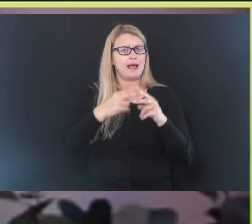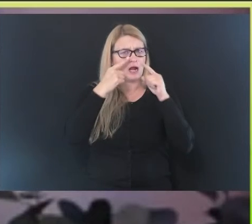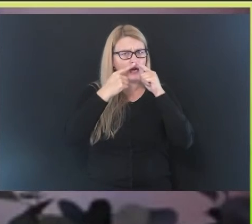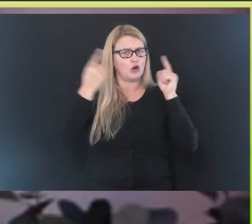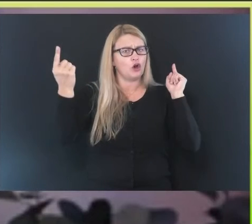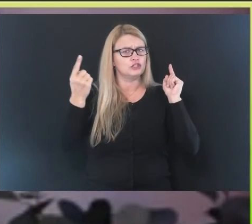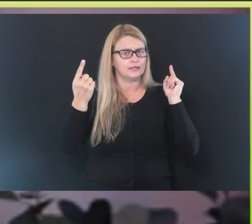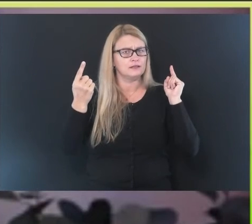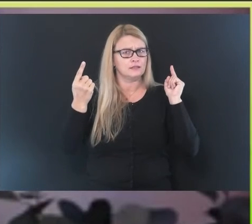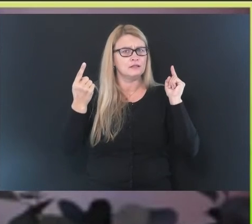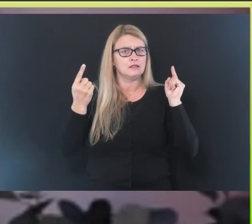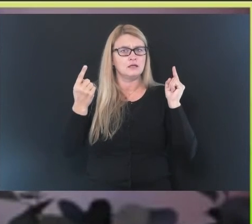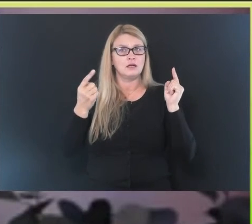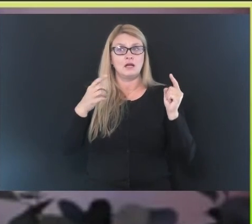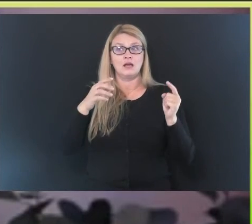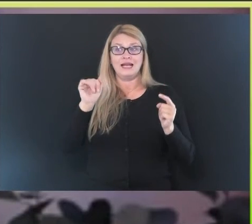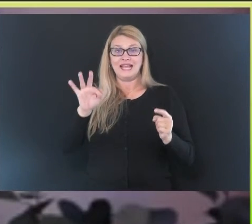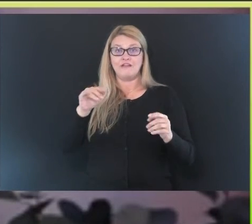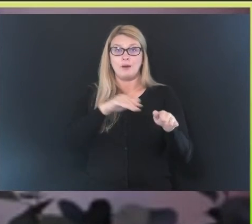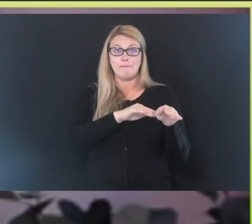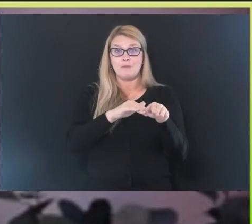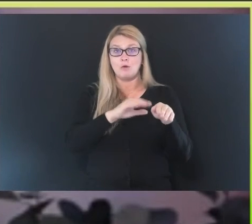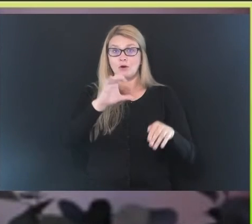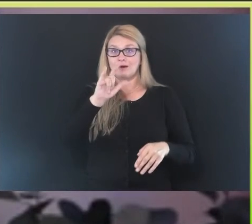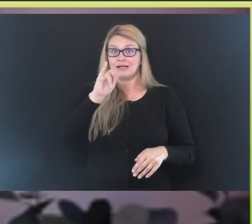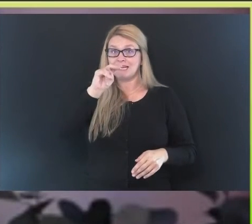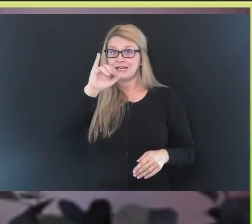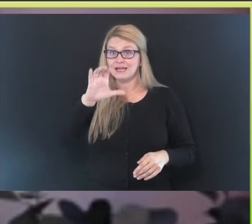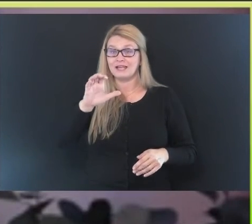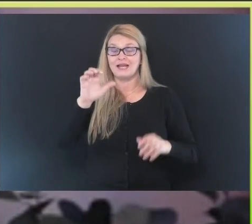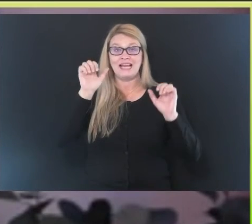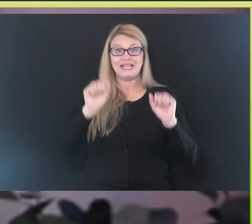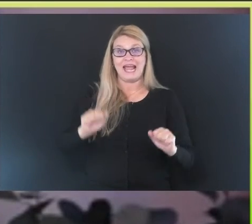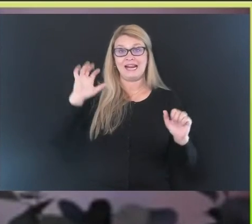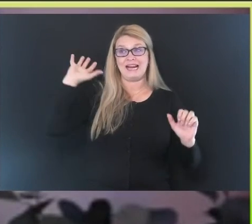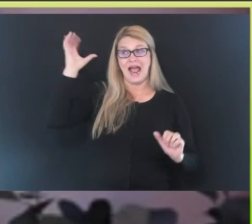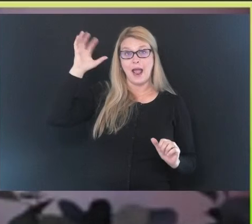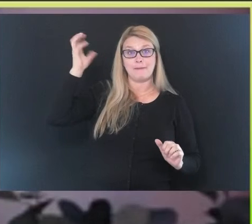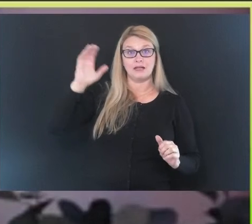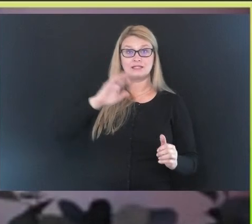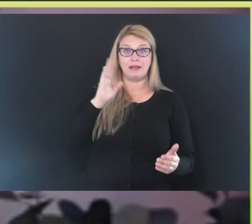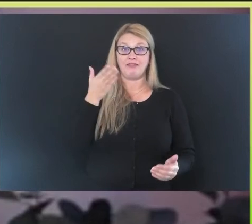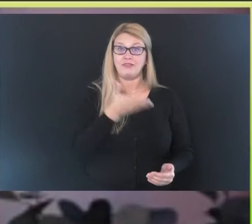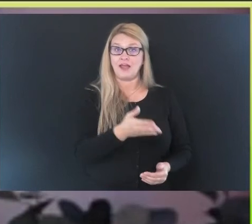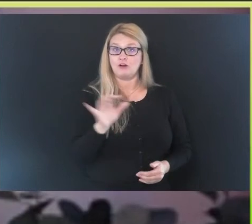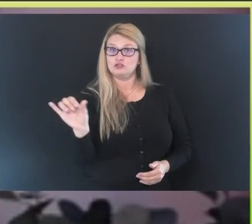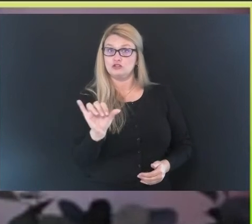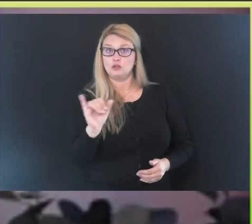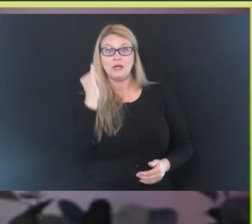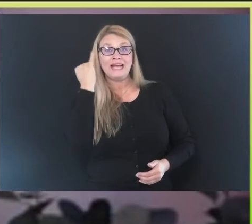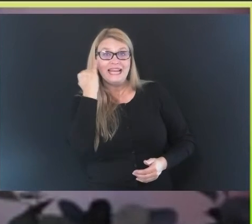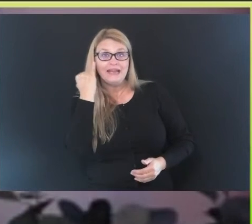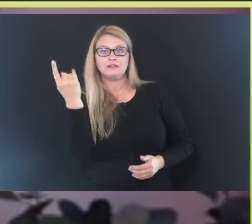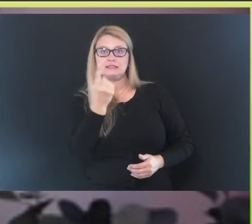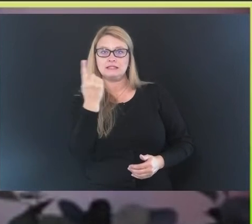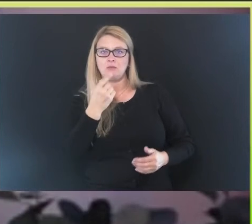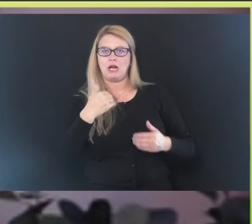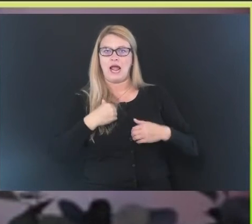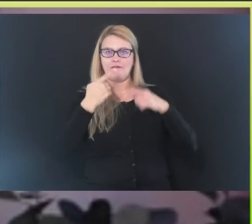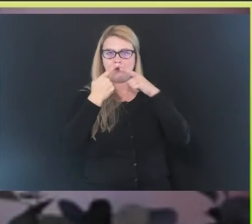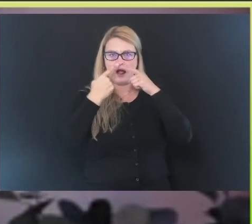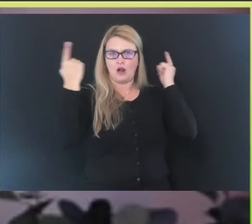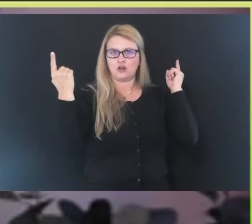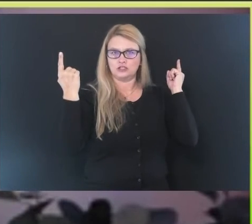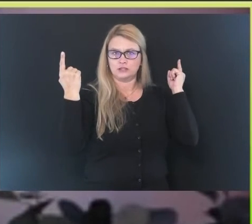of mobile clinic in the local communities that an ambulance be requested to be present, in addition to having emergency medicine on